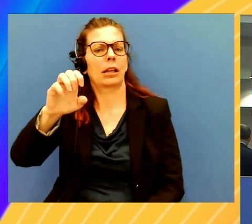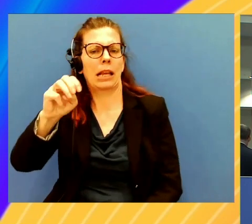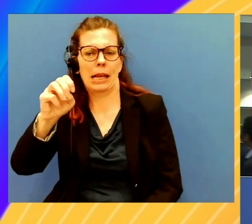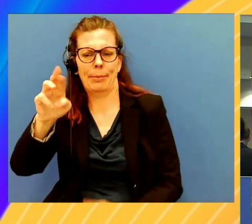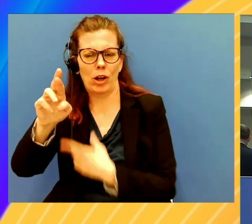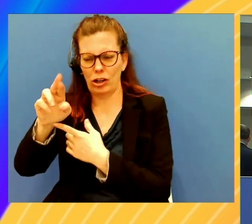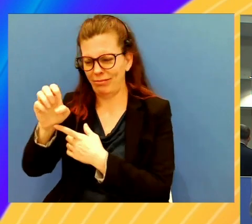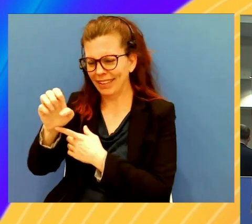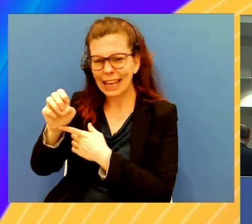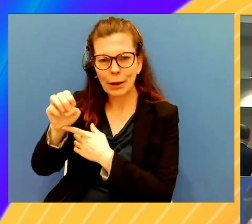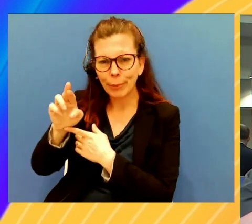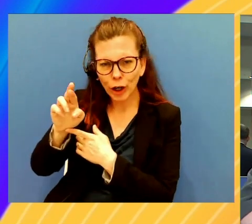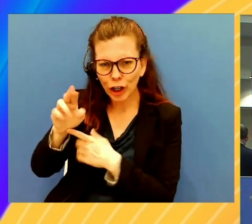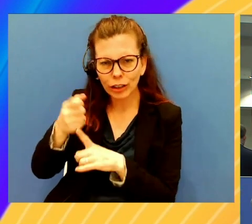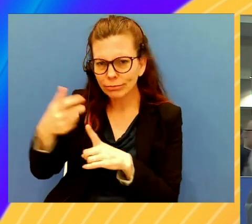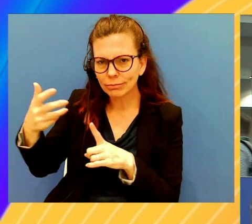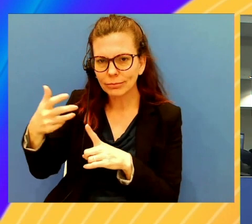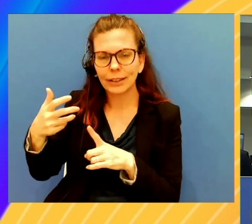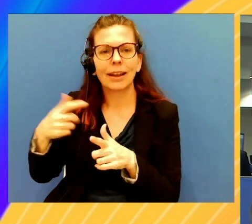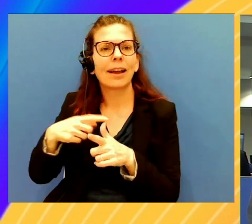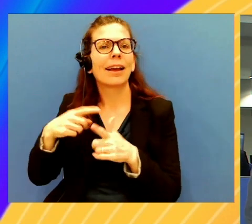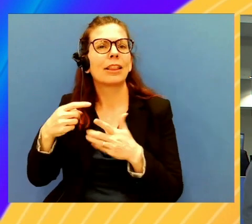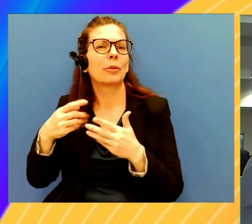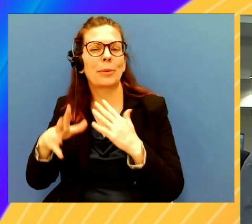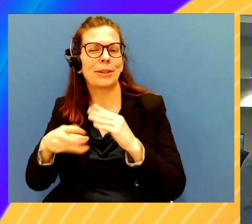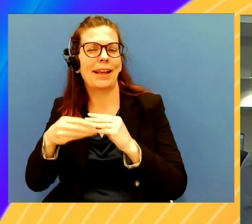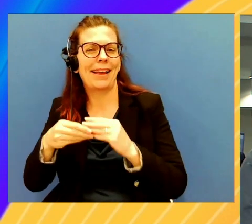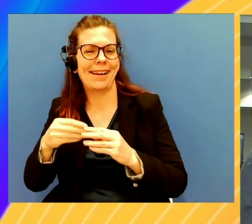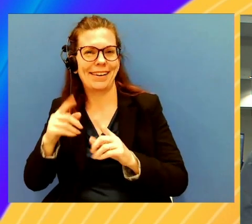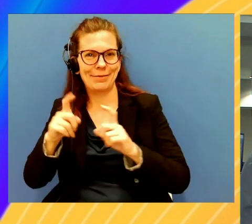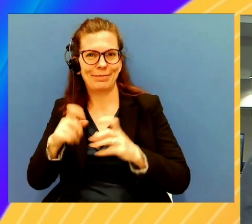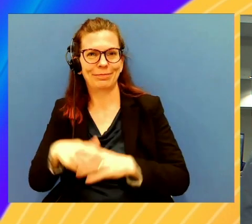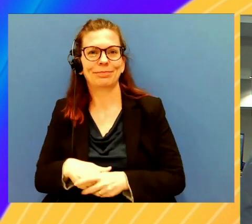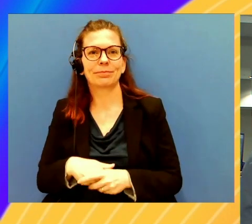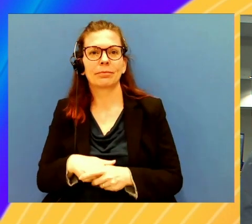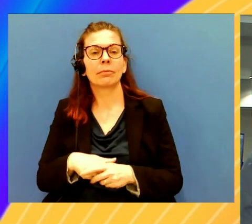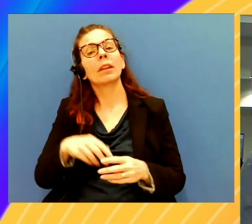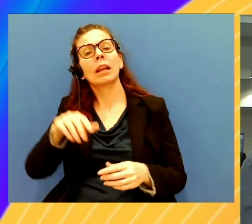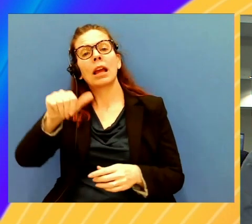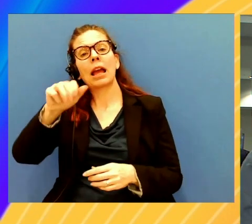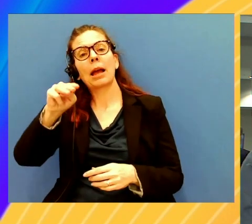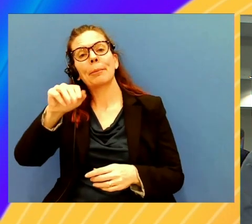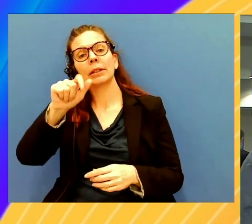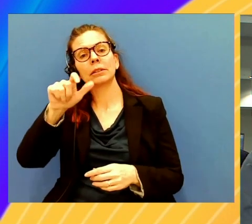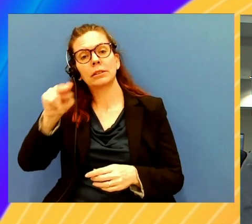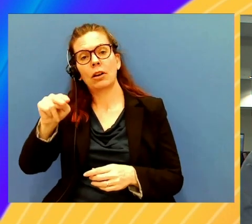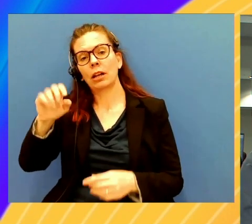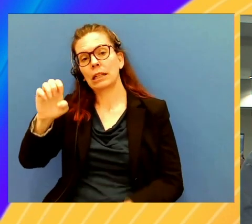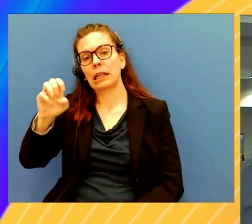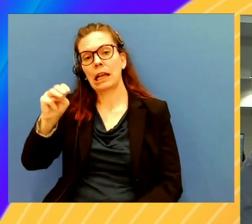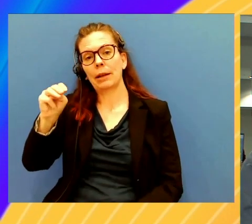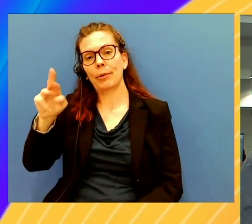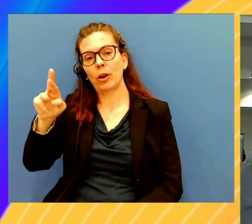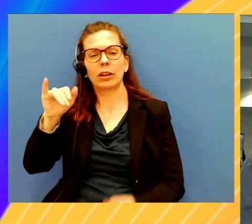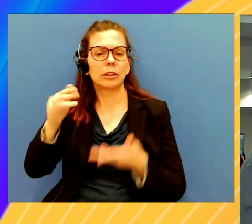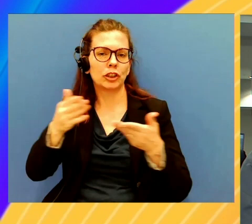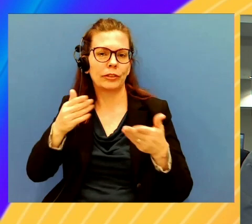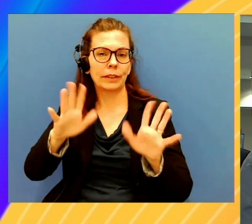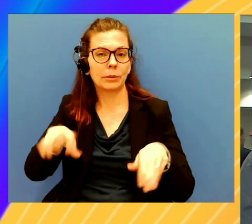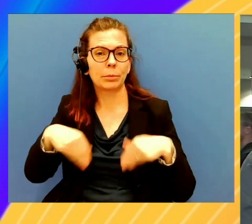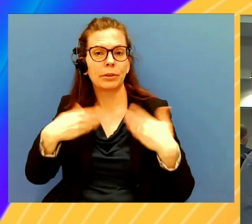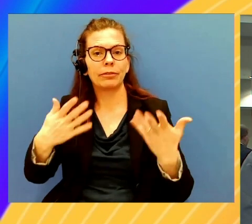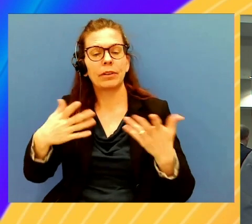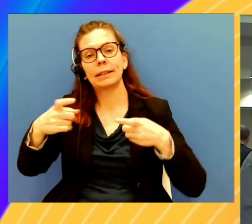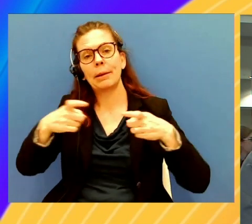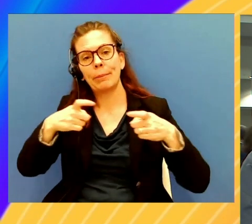is EMR? And we'll start there. And we're going to build off of this question. Sure. Amazon EMR is actually a service that provides